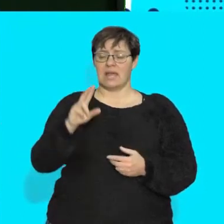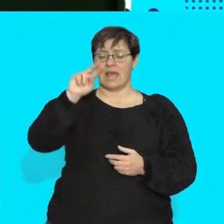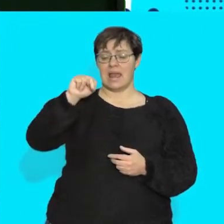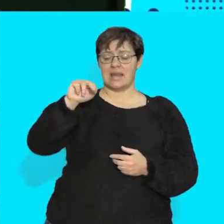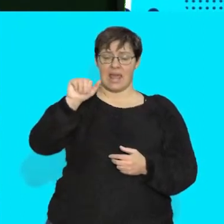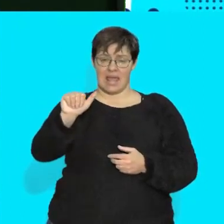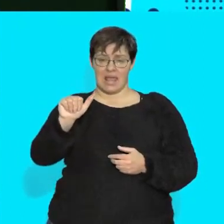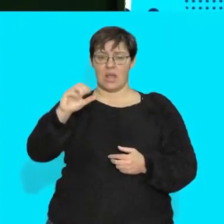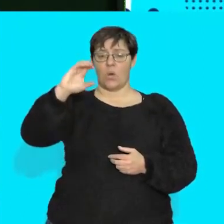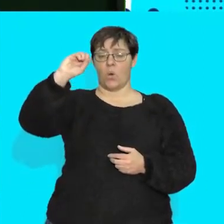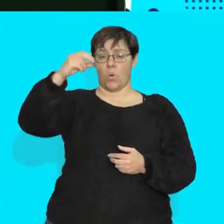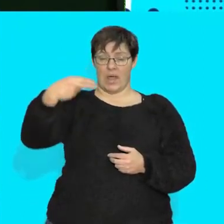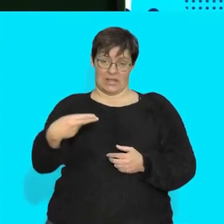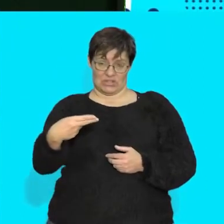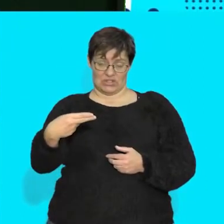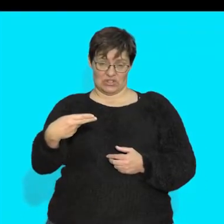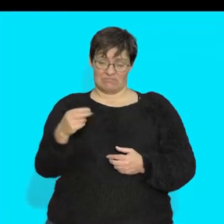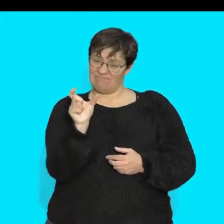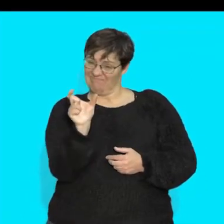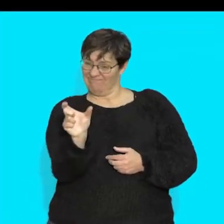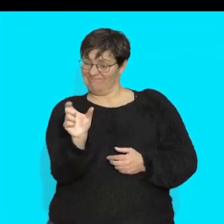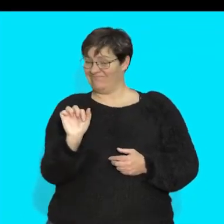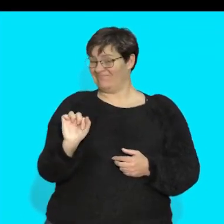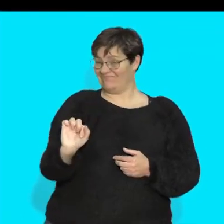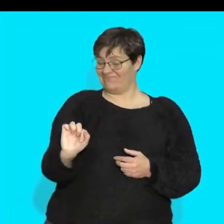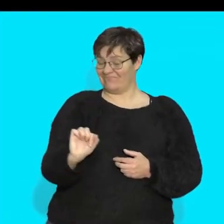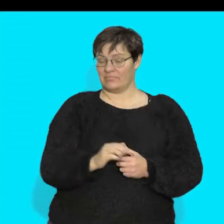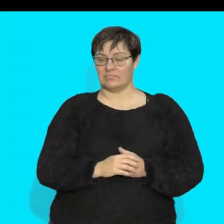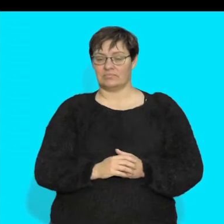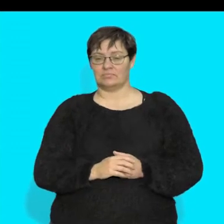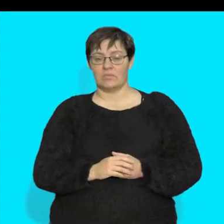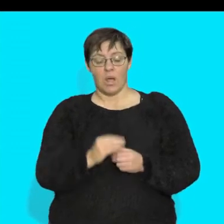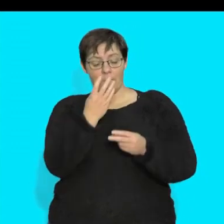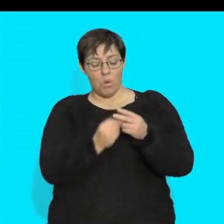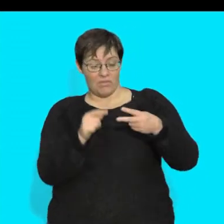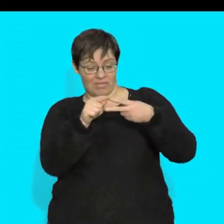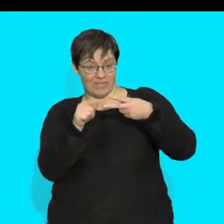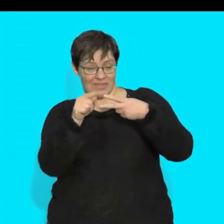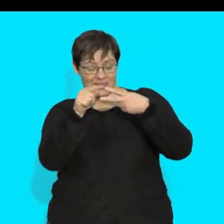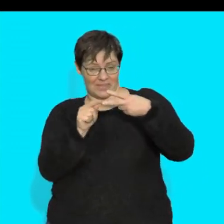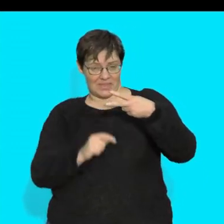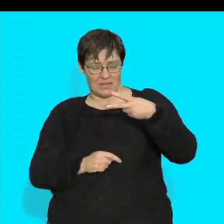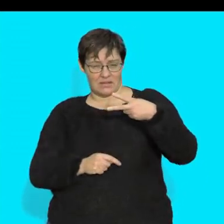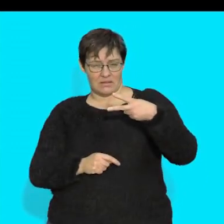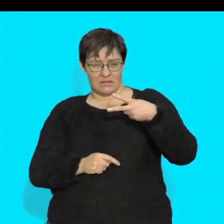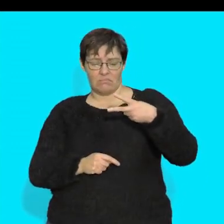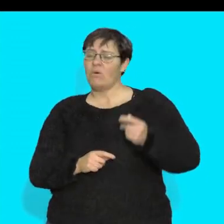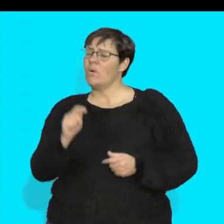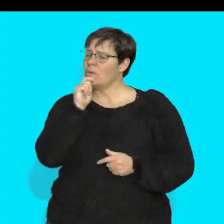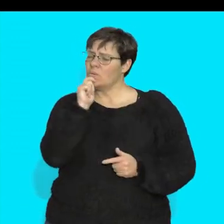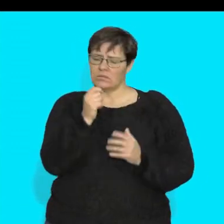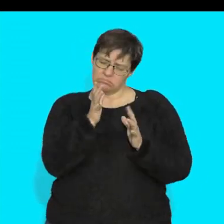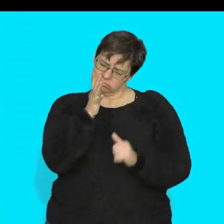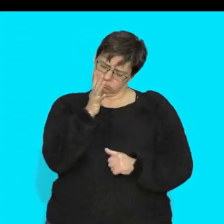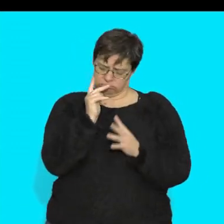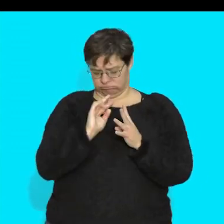NaOH. So let me write that down so you don't forget that. Both of these products are extremely useful